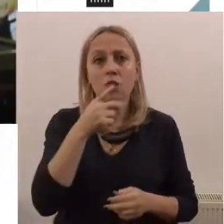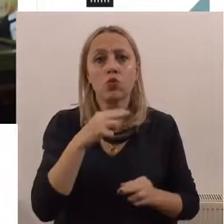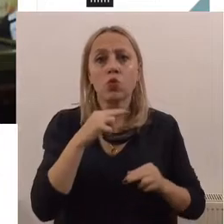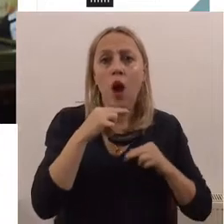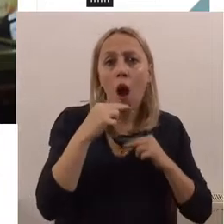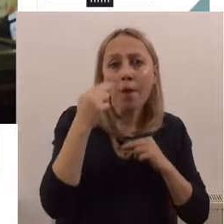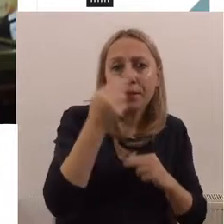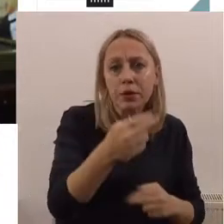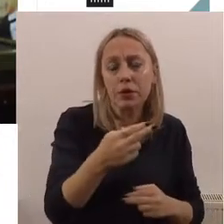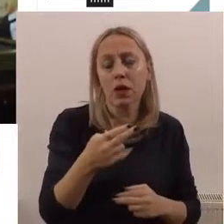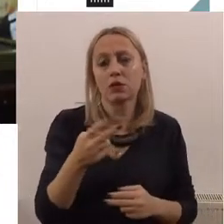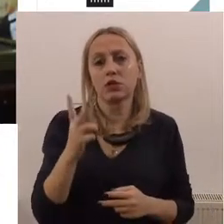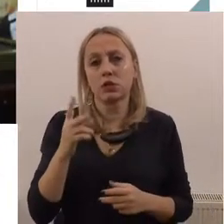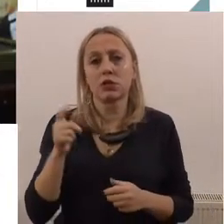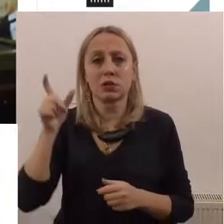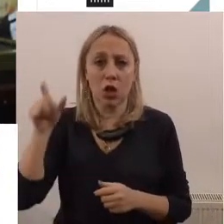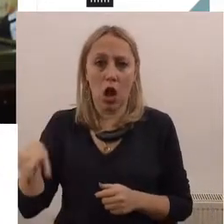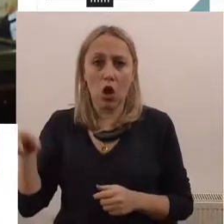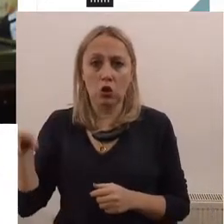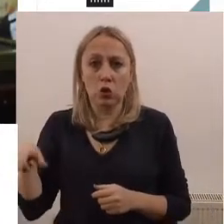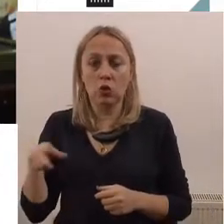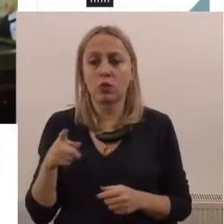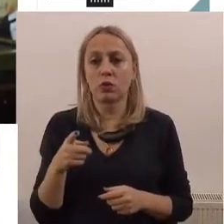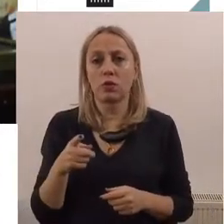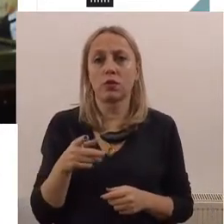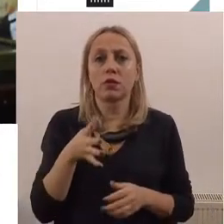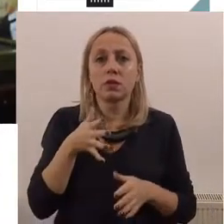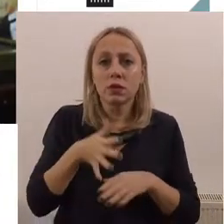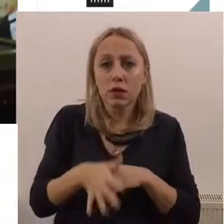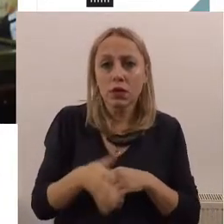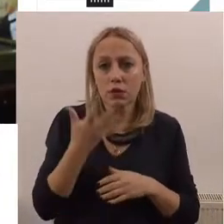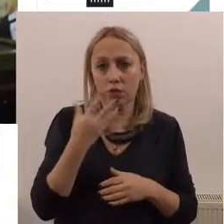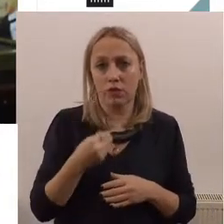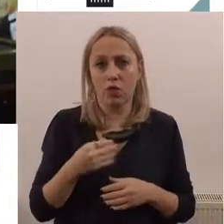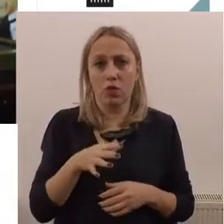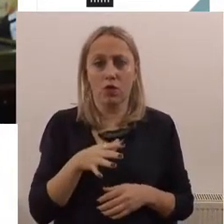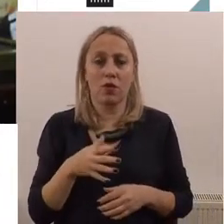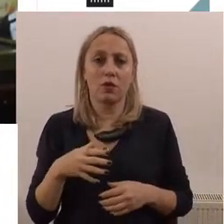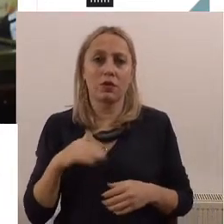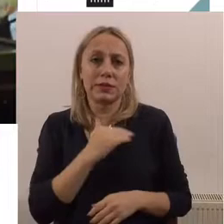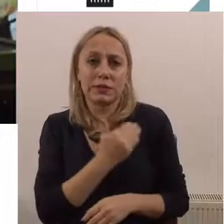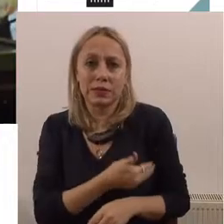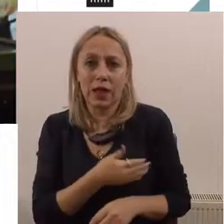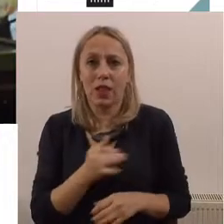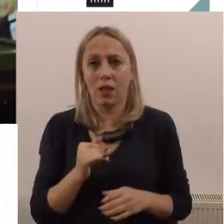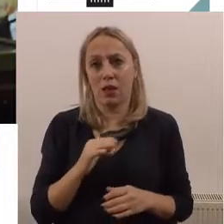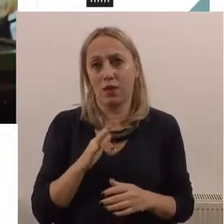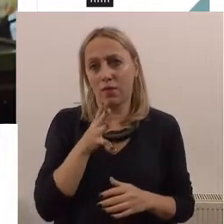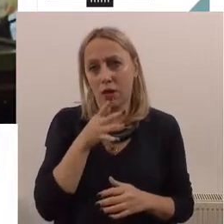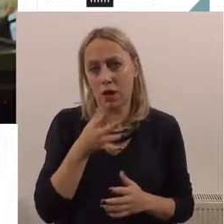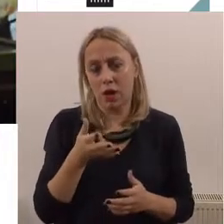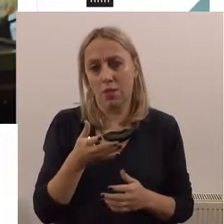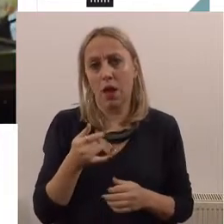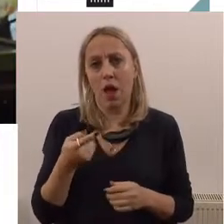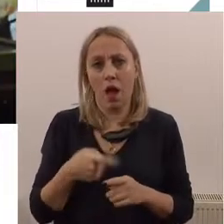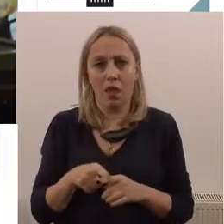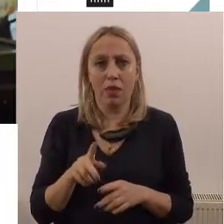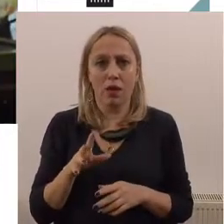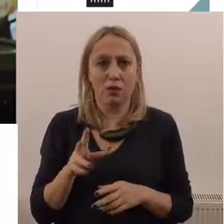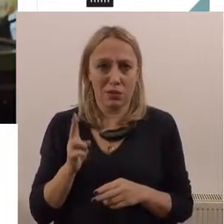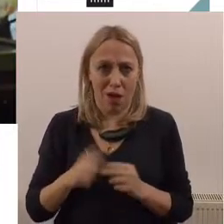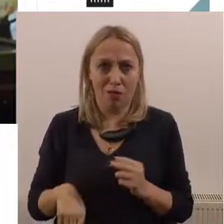able to wash their hands. If the people don't see the signs leading them there, they have to or find a staff member to ask